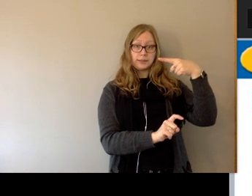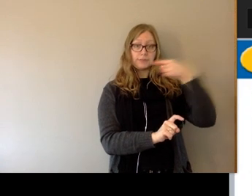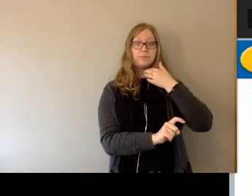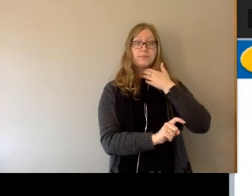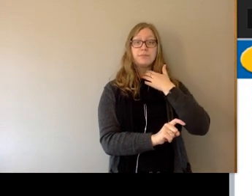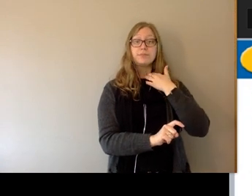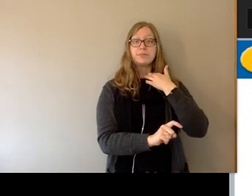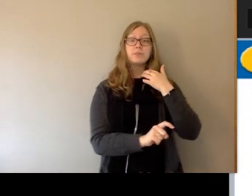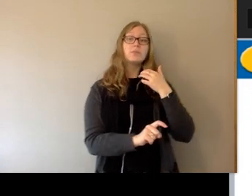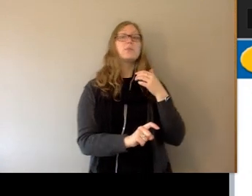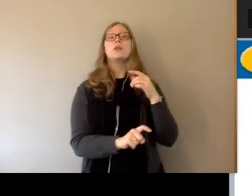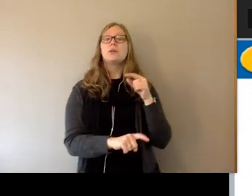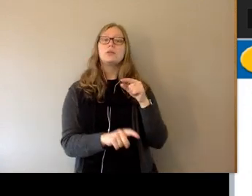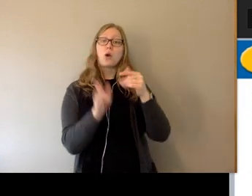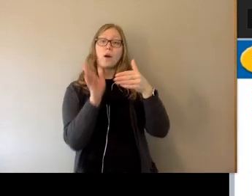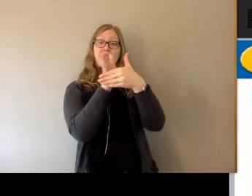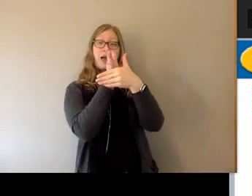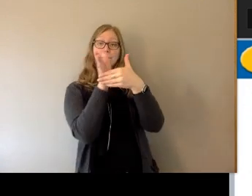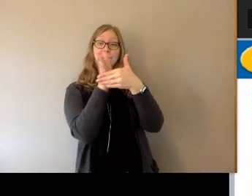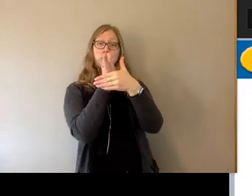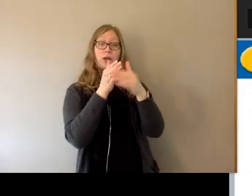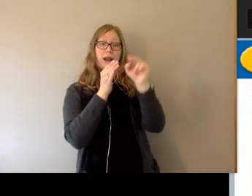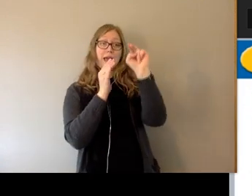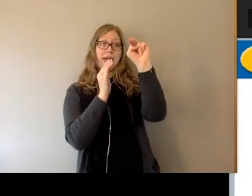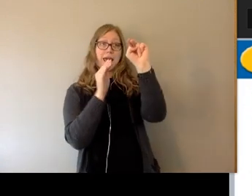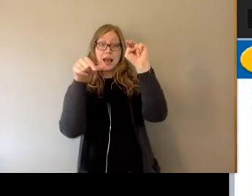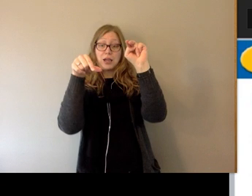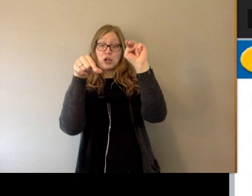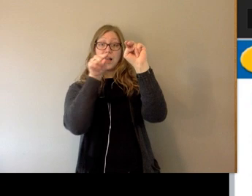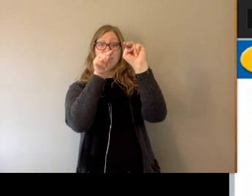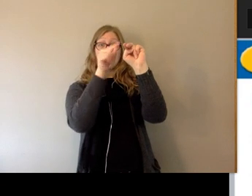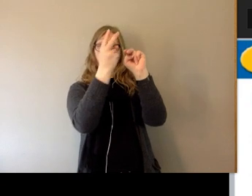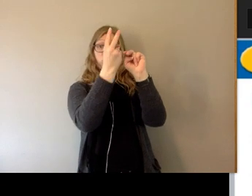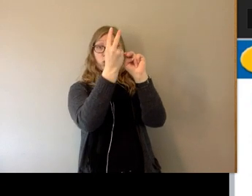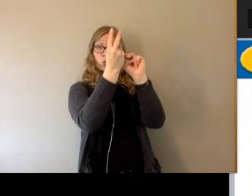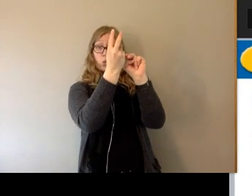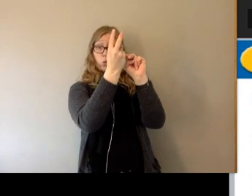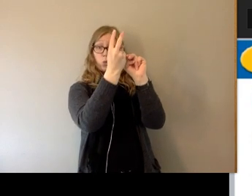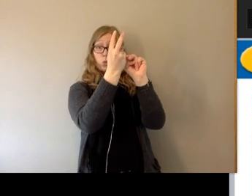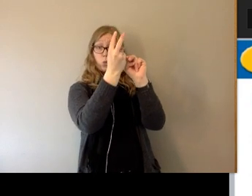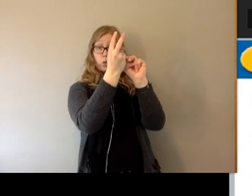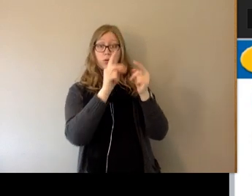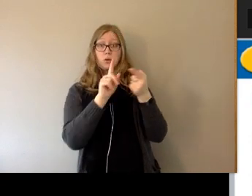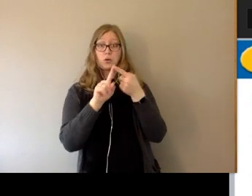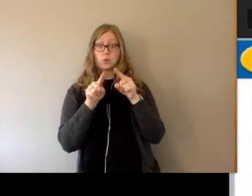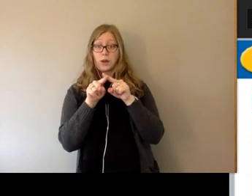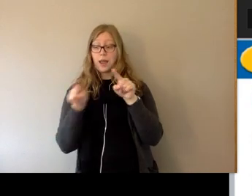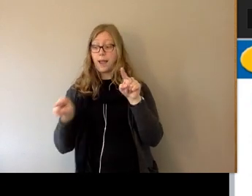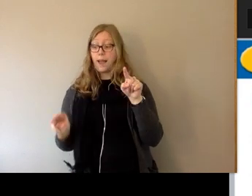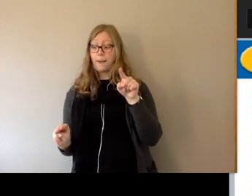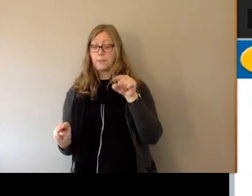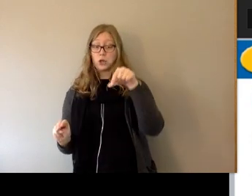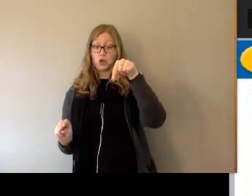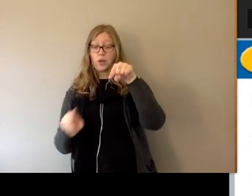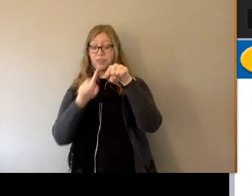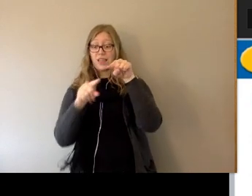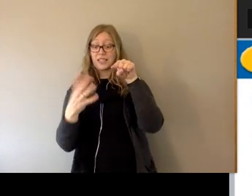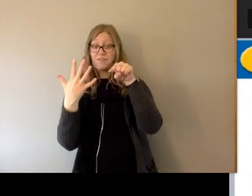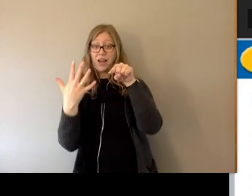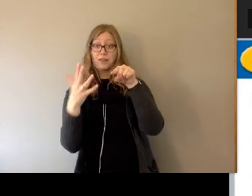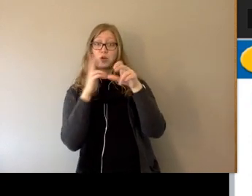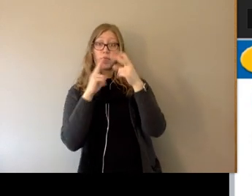distance from between N and Q, which is 2, to the MQ, which is 5, is going to be the